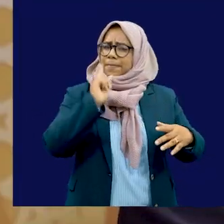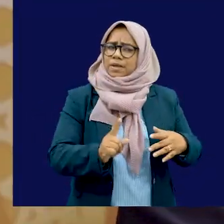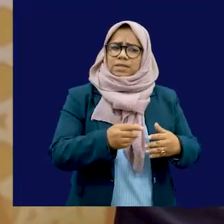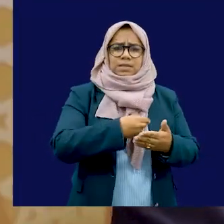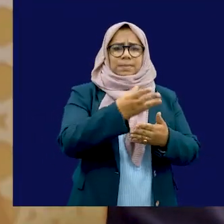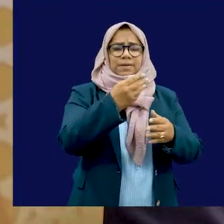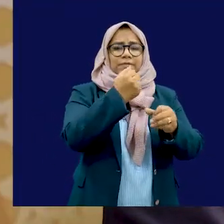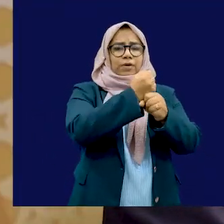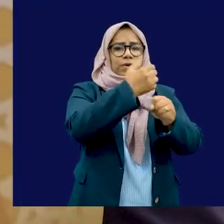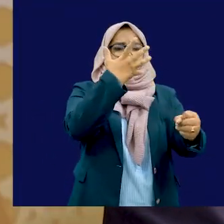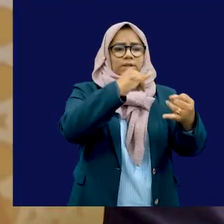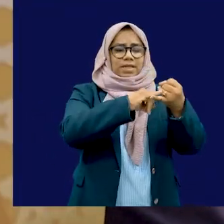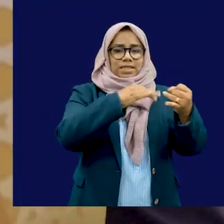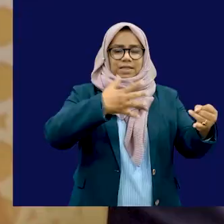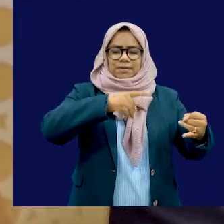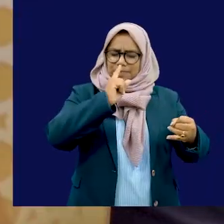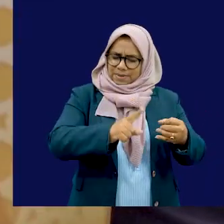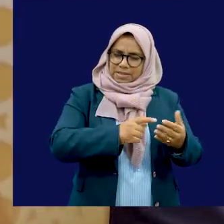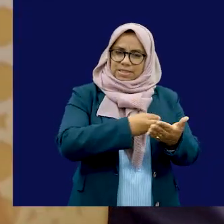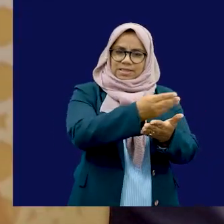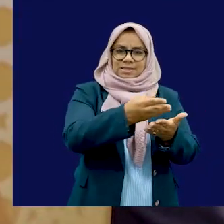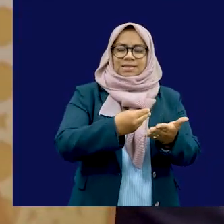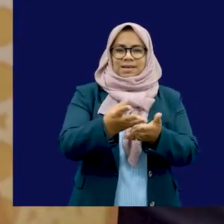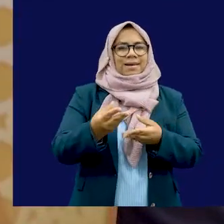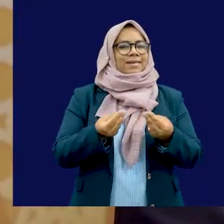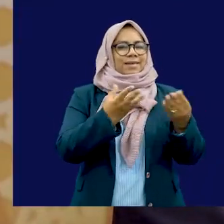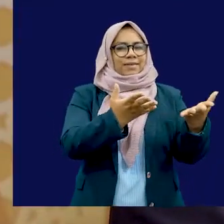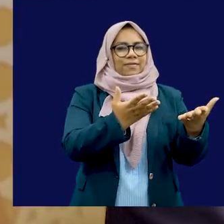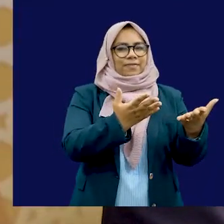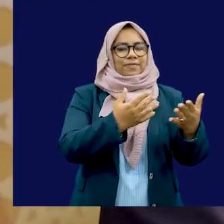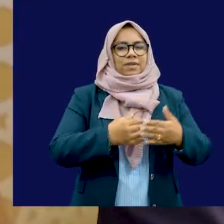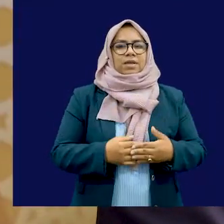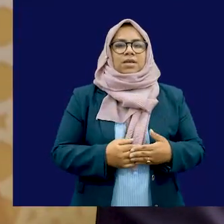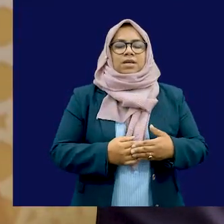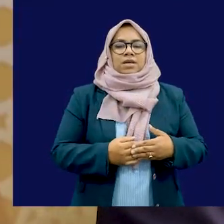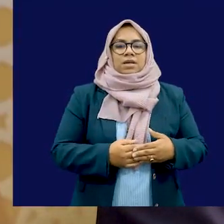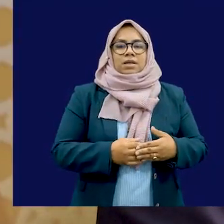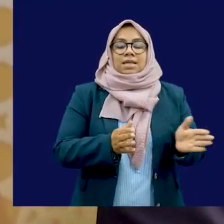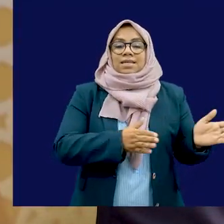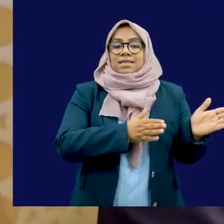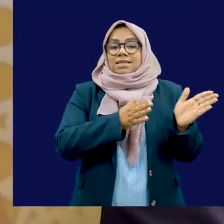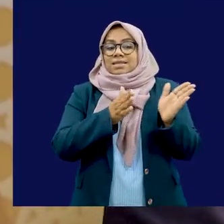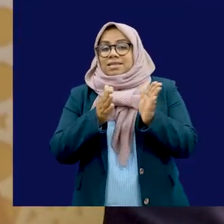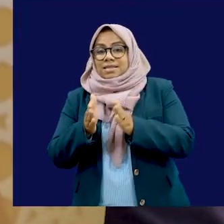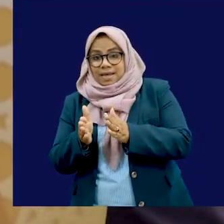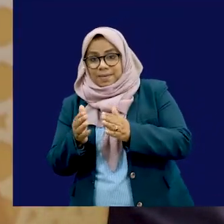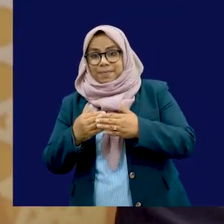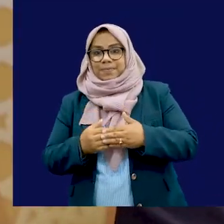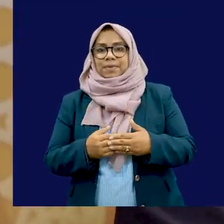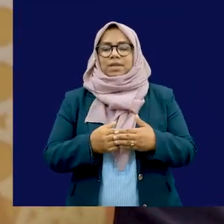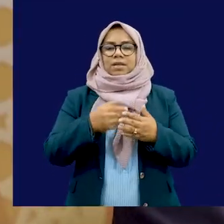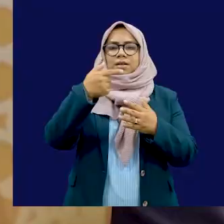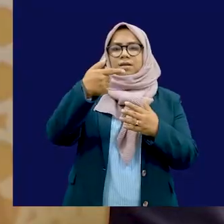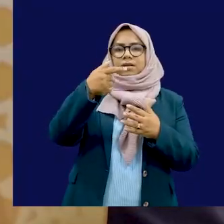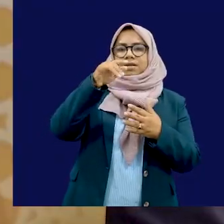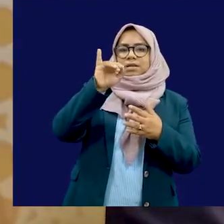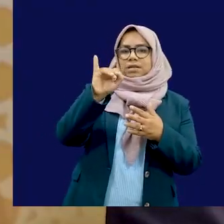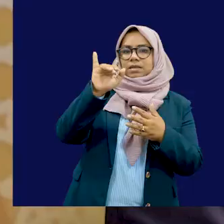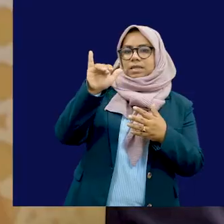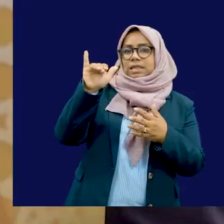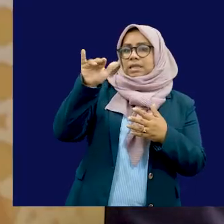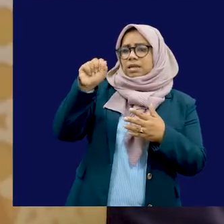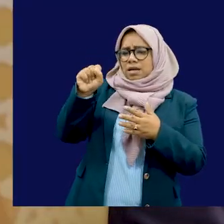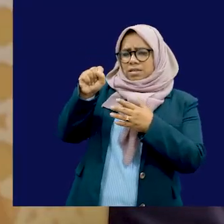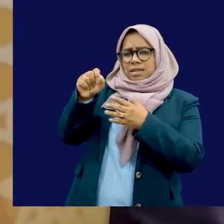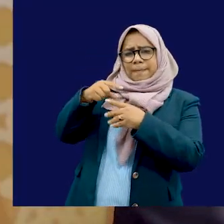from gold and silver. In addition to that, scholars have done qiyas or